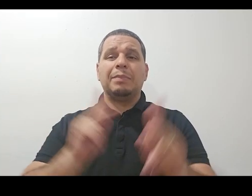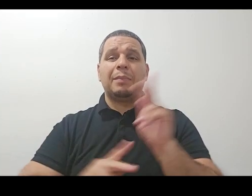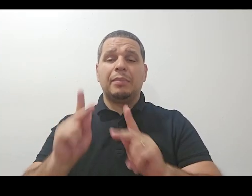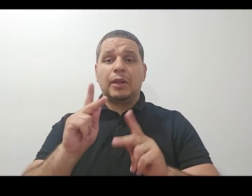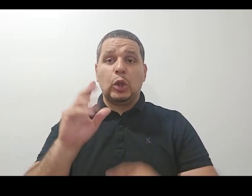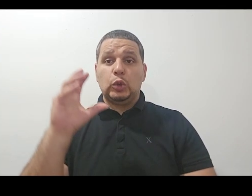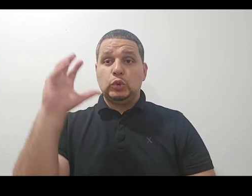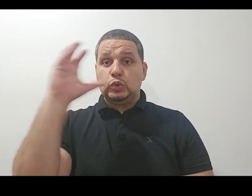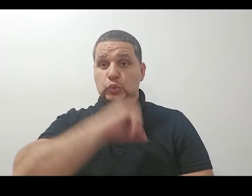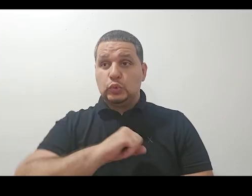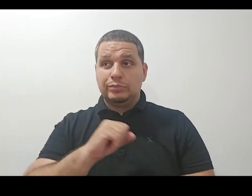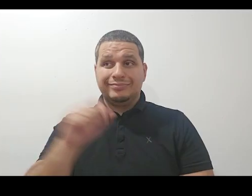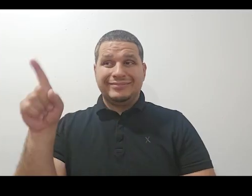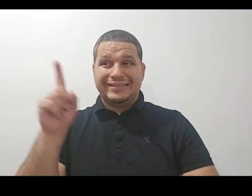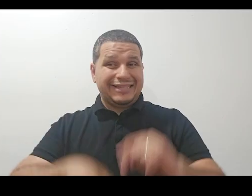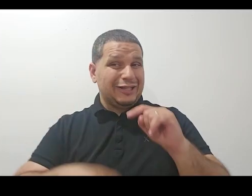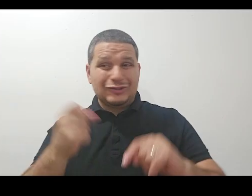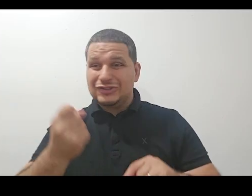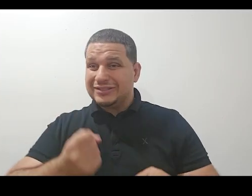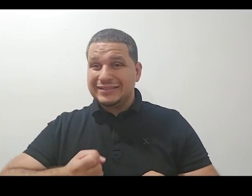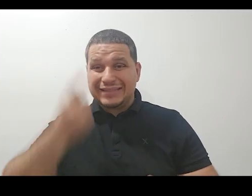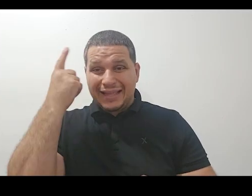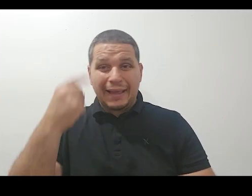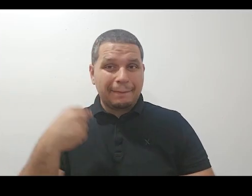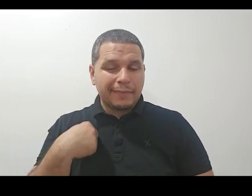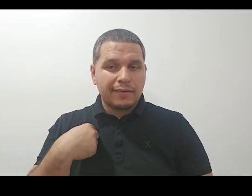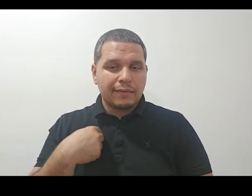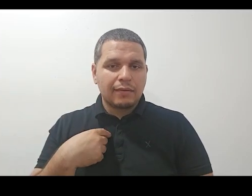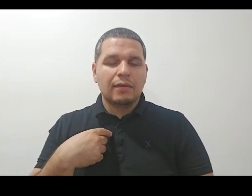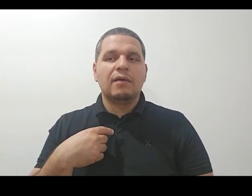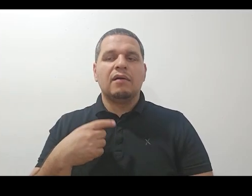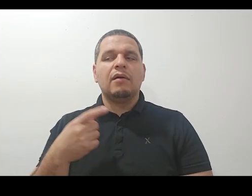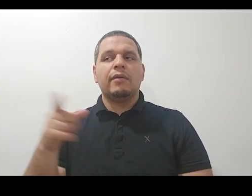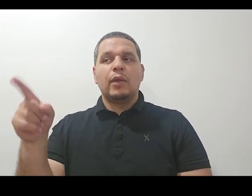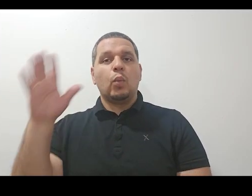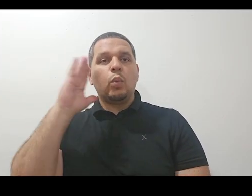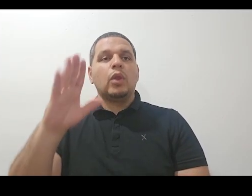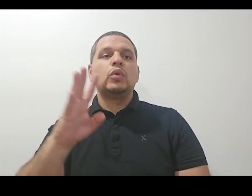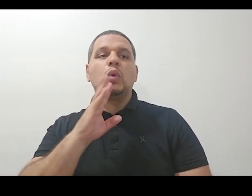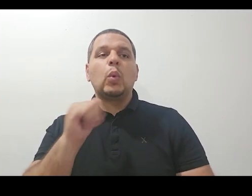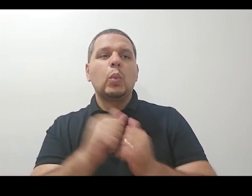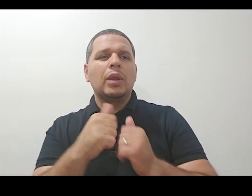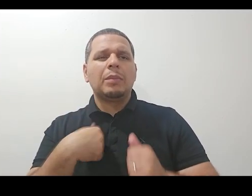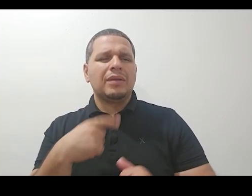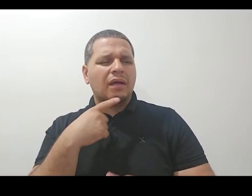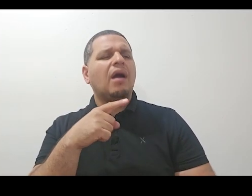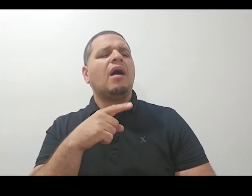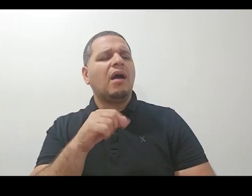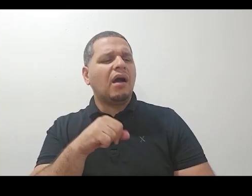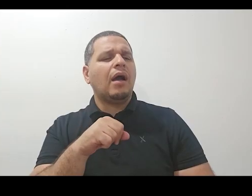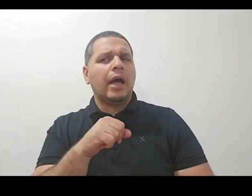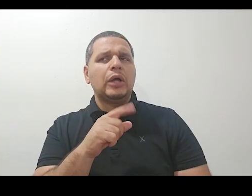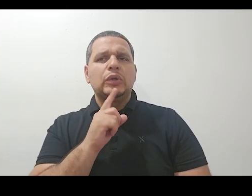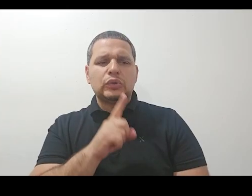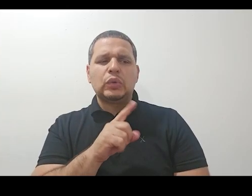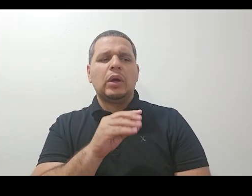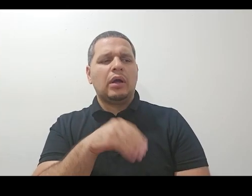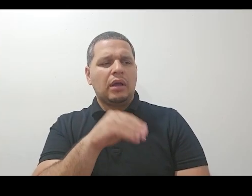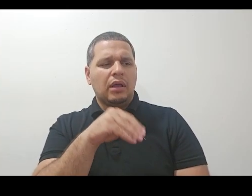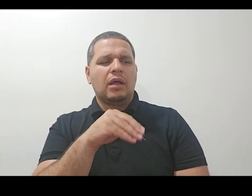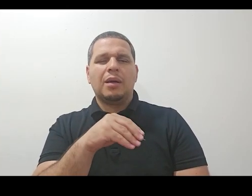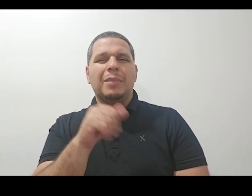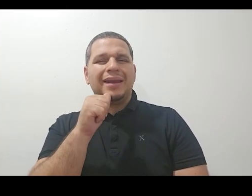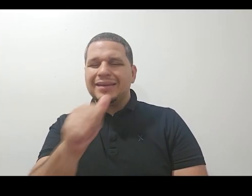So people assume they can't understand me. So they'll be talking to me and they're like,